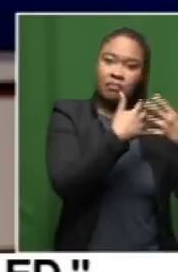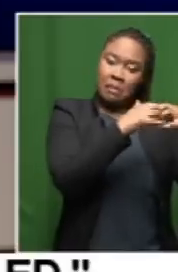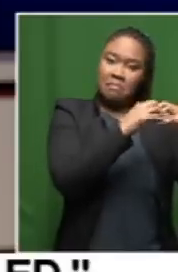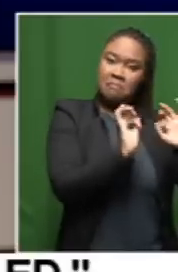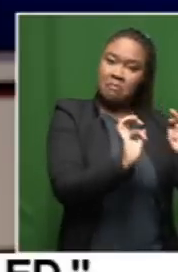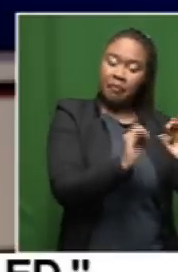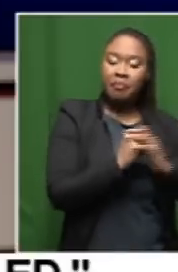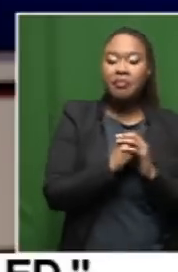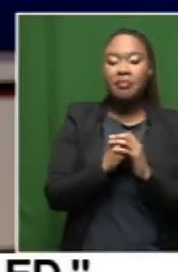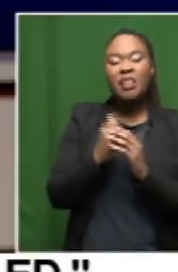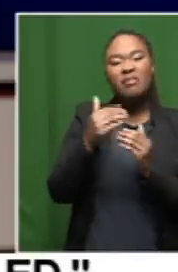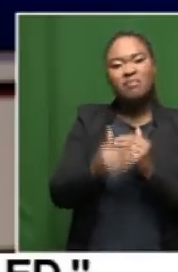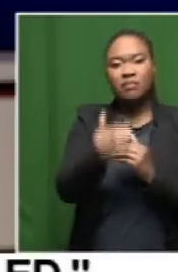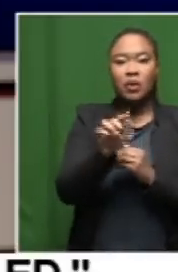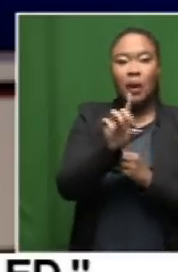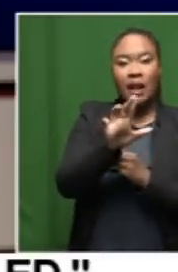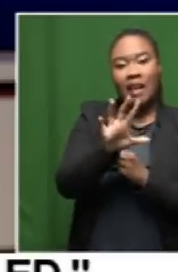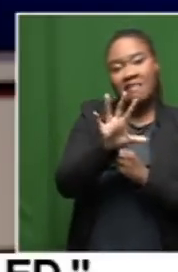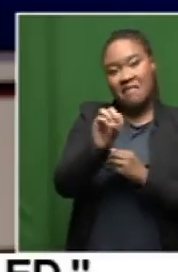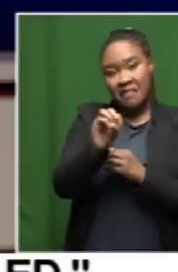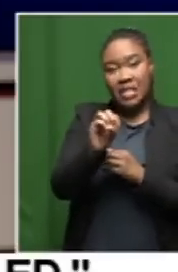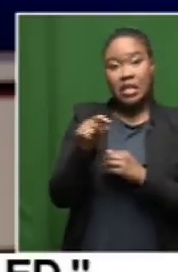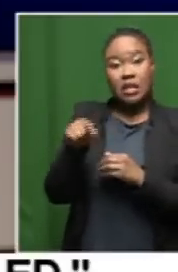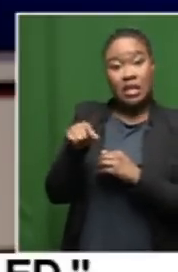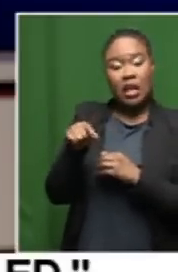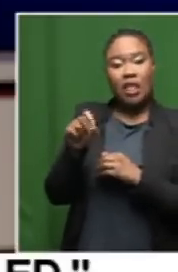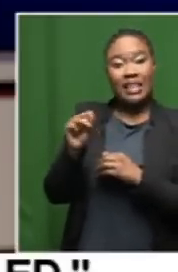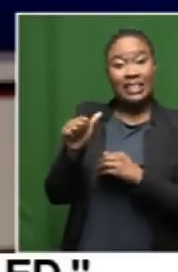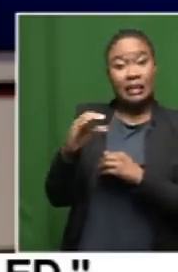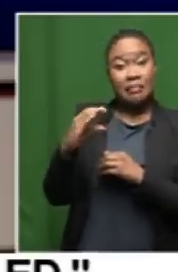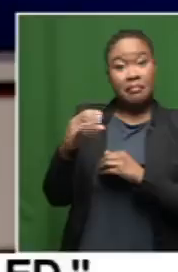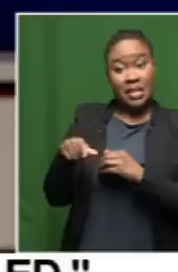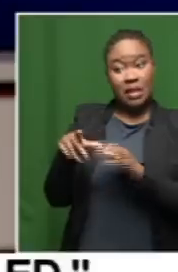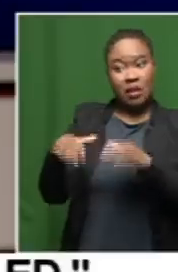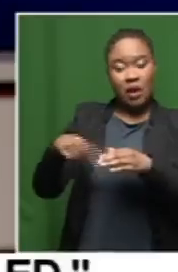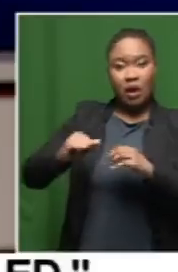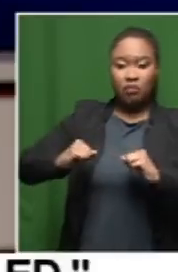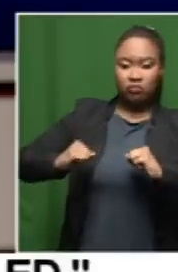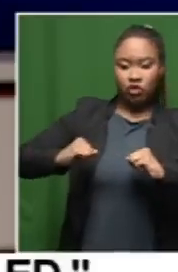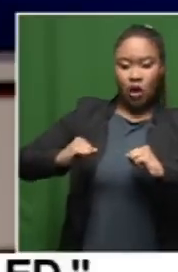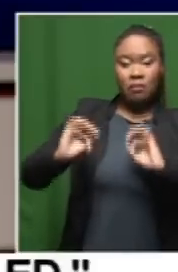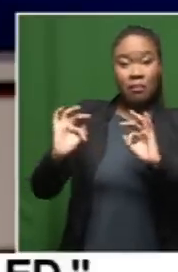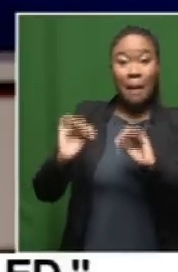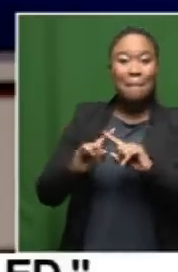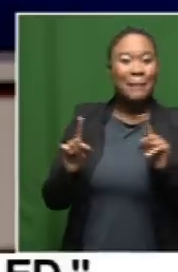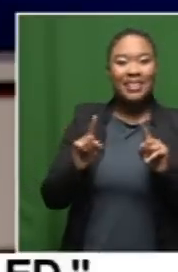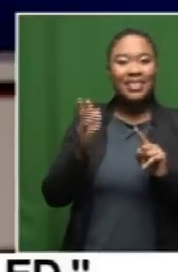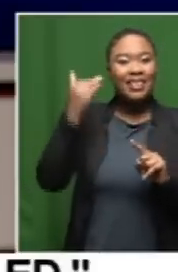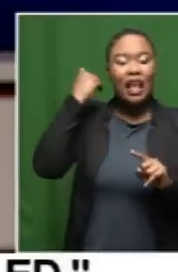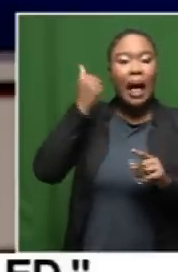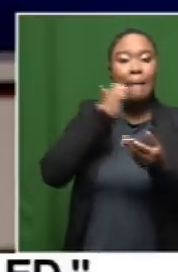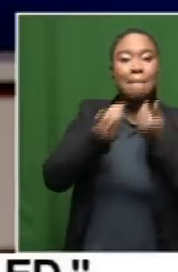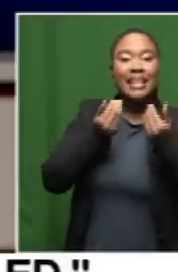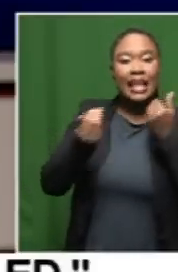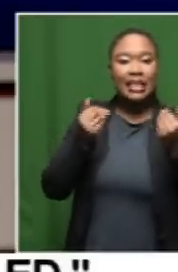the strength of the Communist Party, the apartheid regime banned us. We were the first to be banned by the